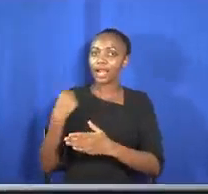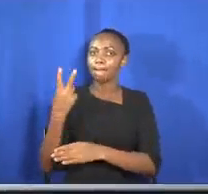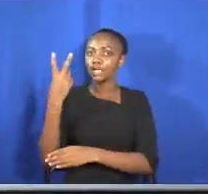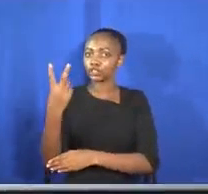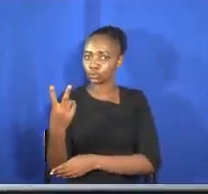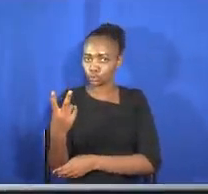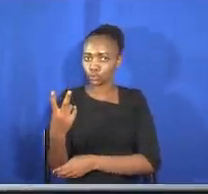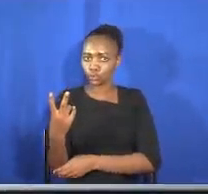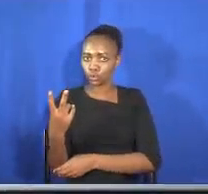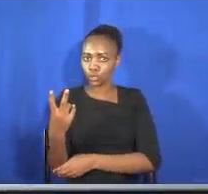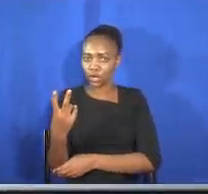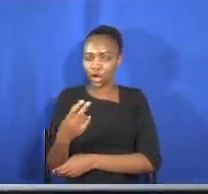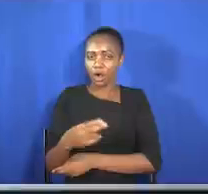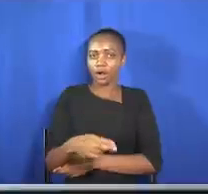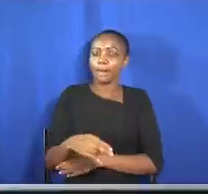Number two,